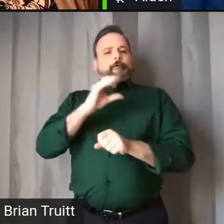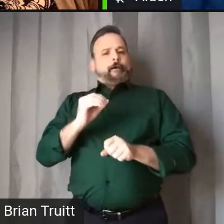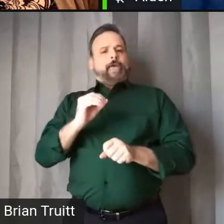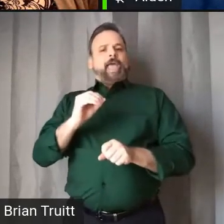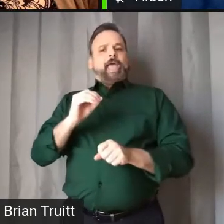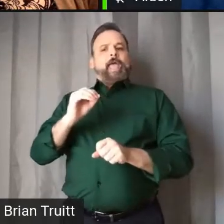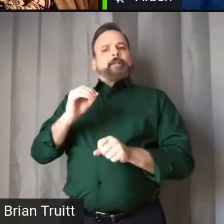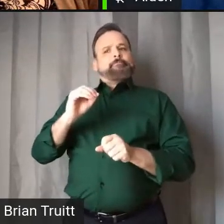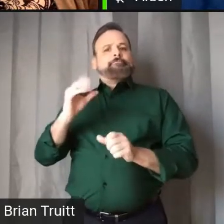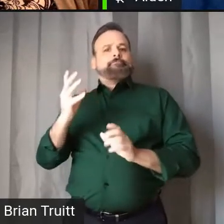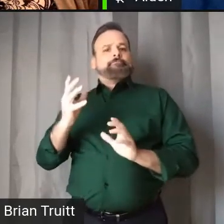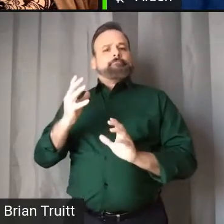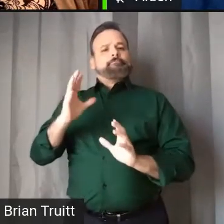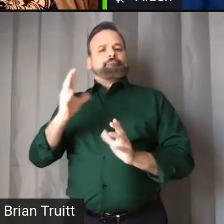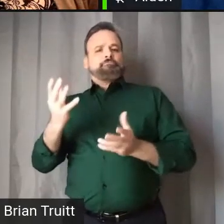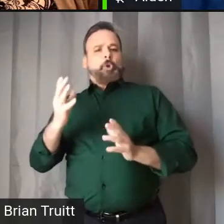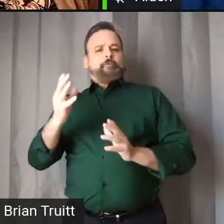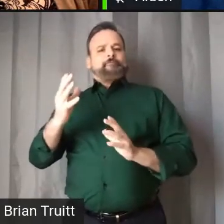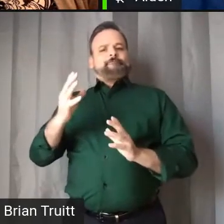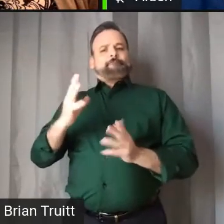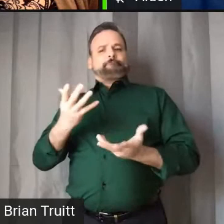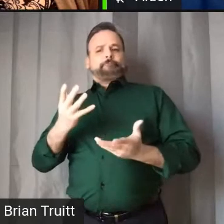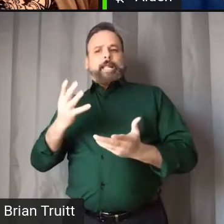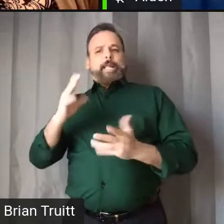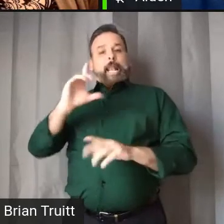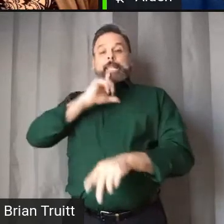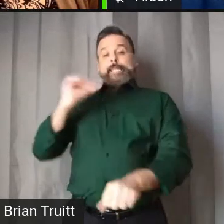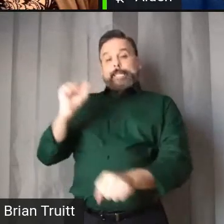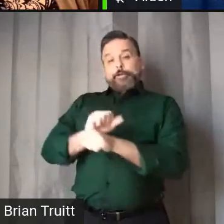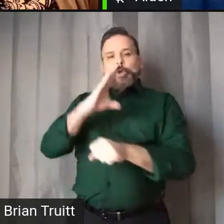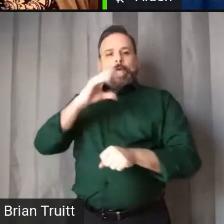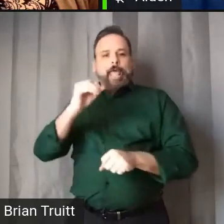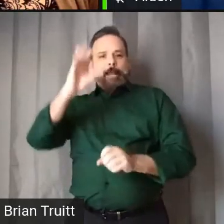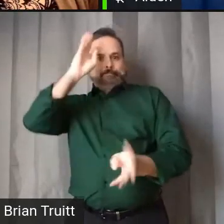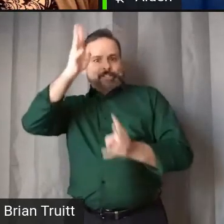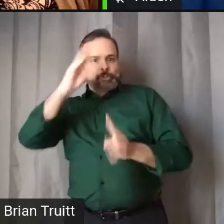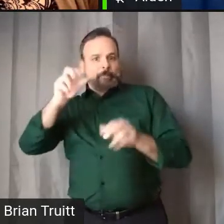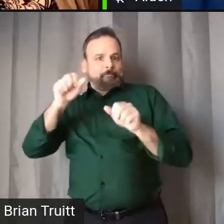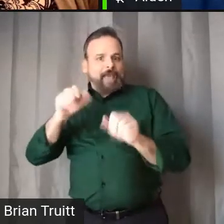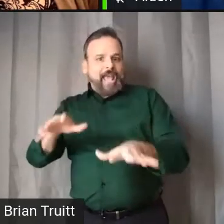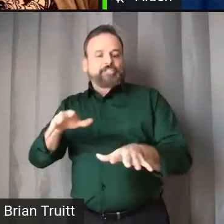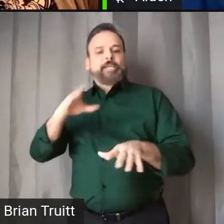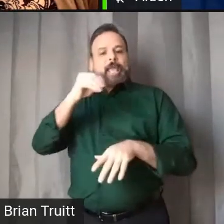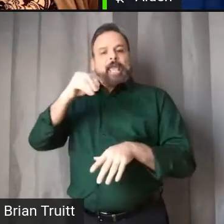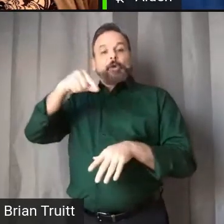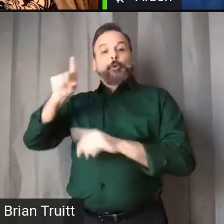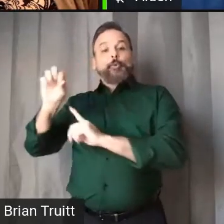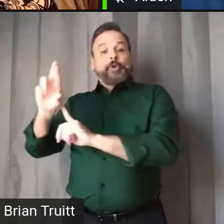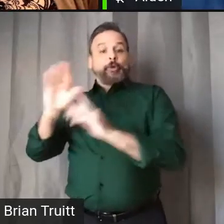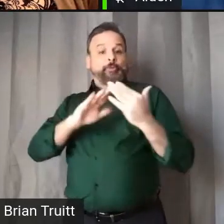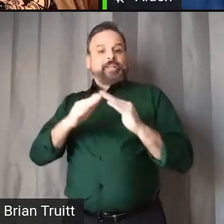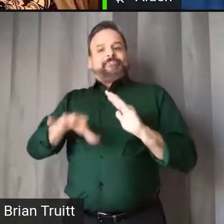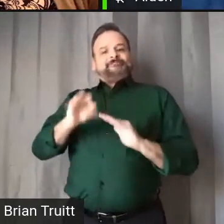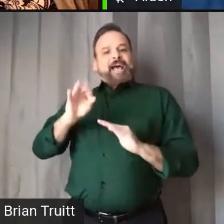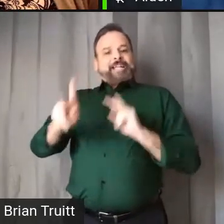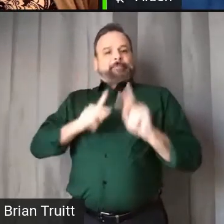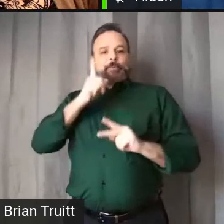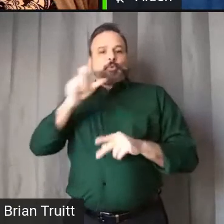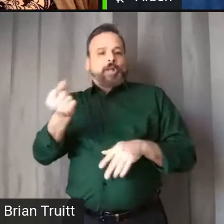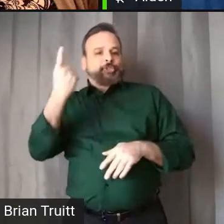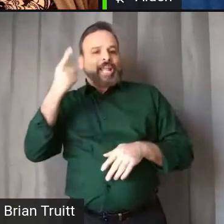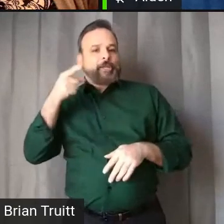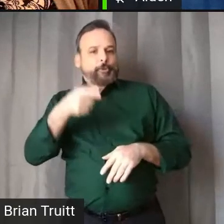magic to community, to the idea of queer community, of finding your people, of finding people who understand you